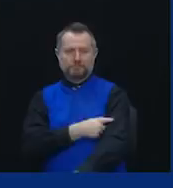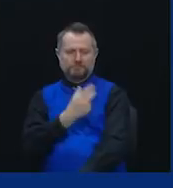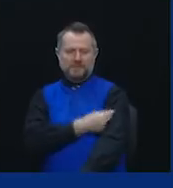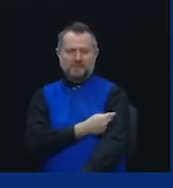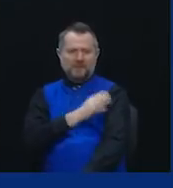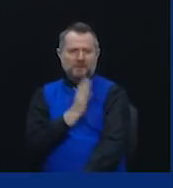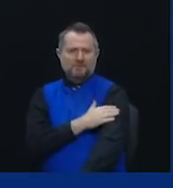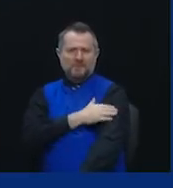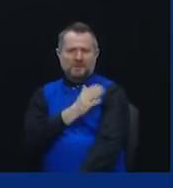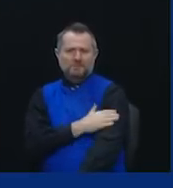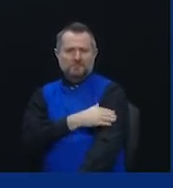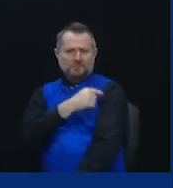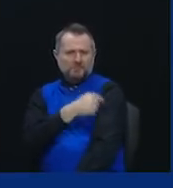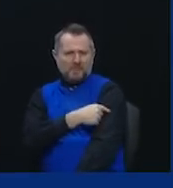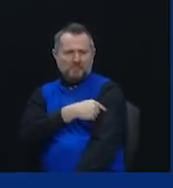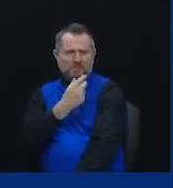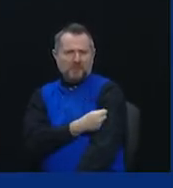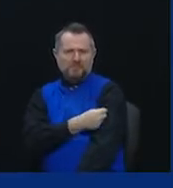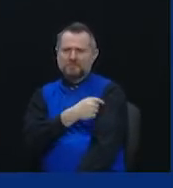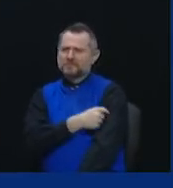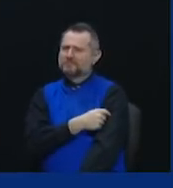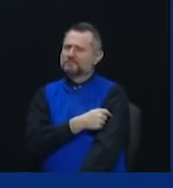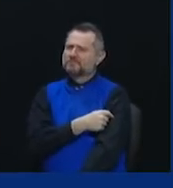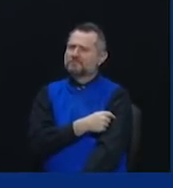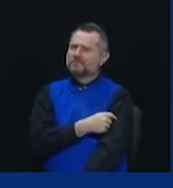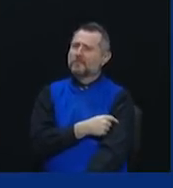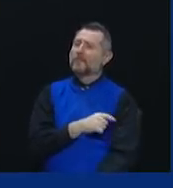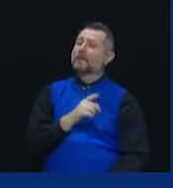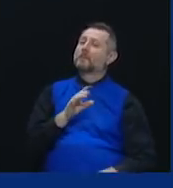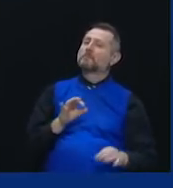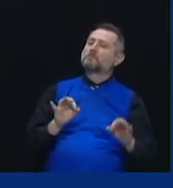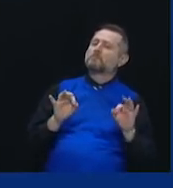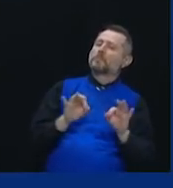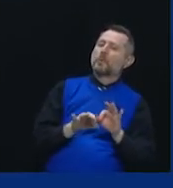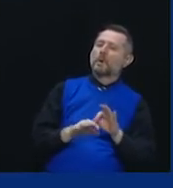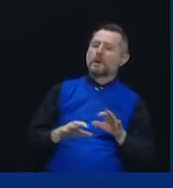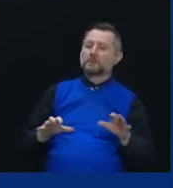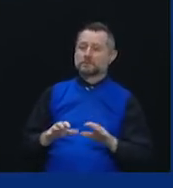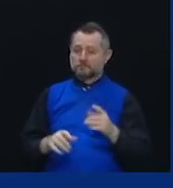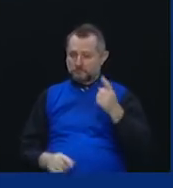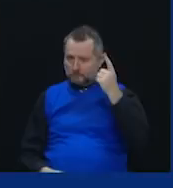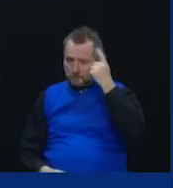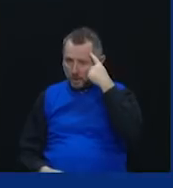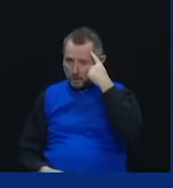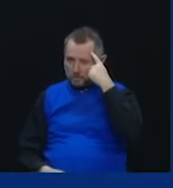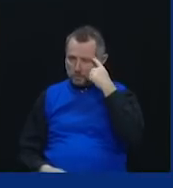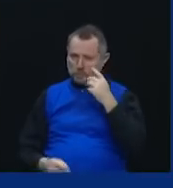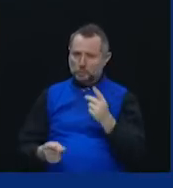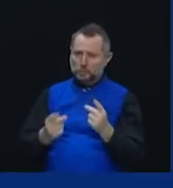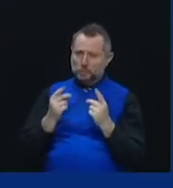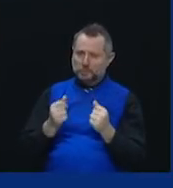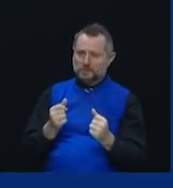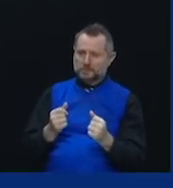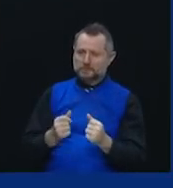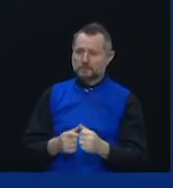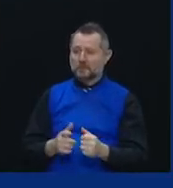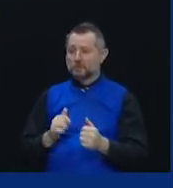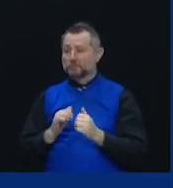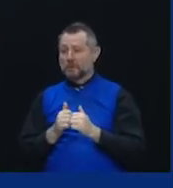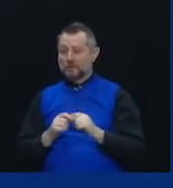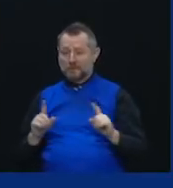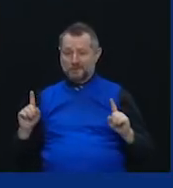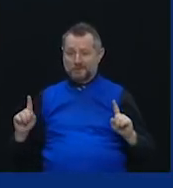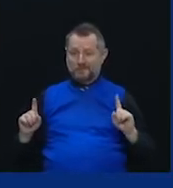possible. It has never been more important to act smart and to act quickly. The race between vaccines and variants